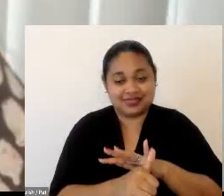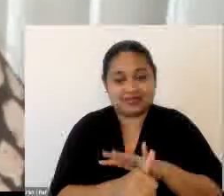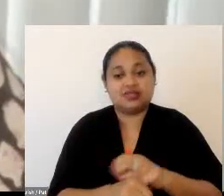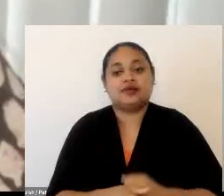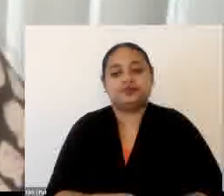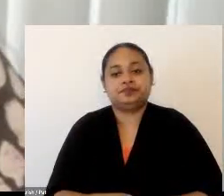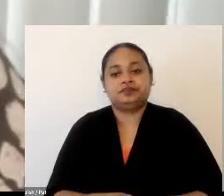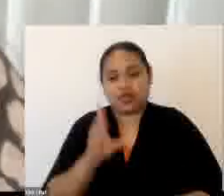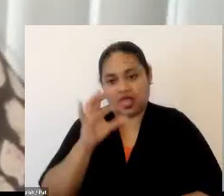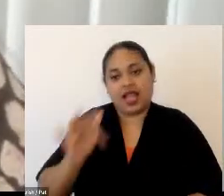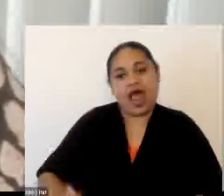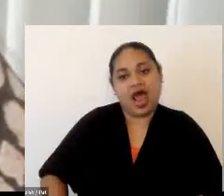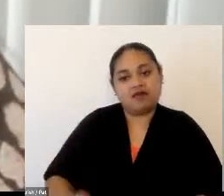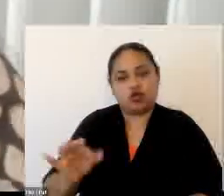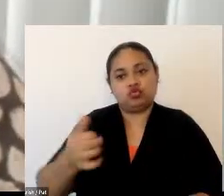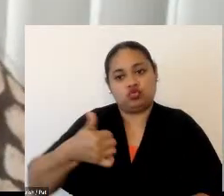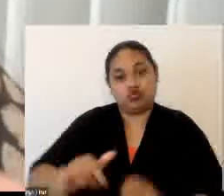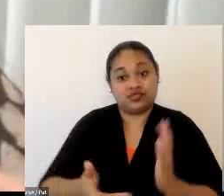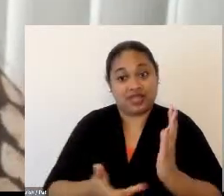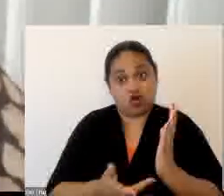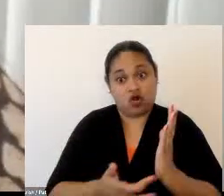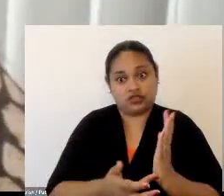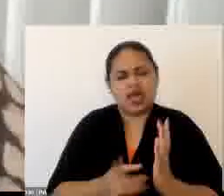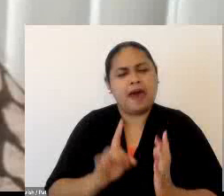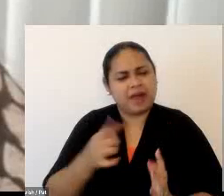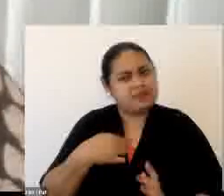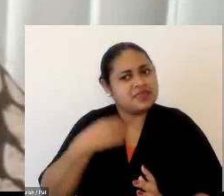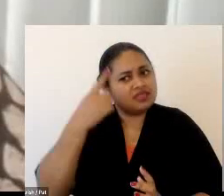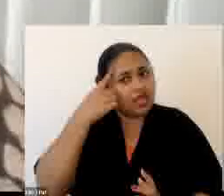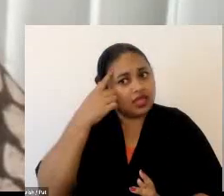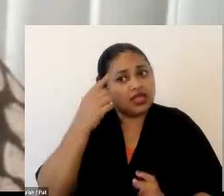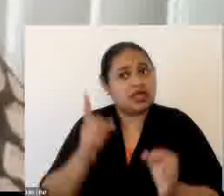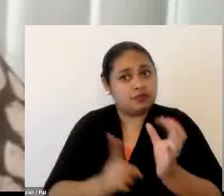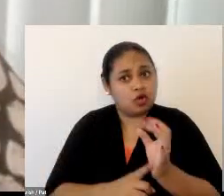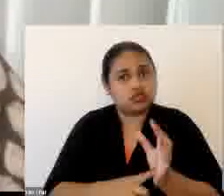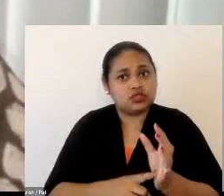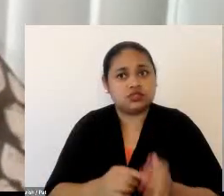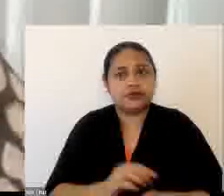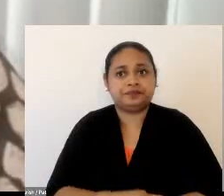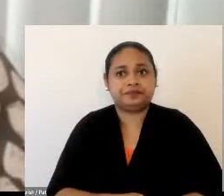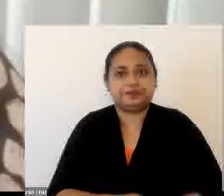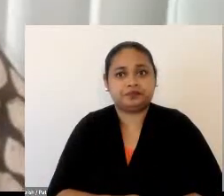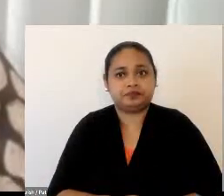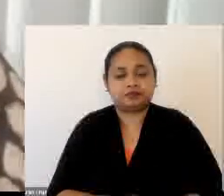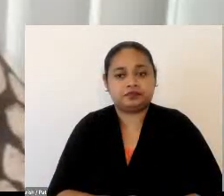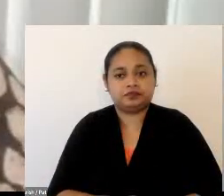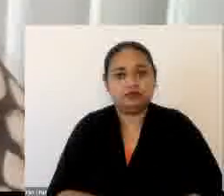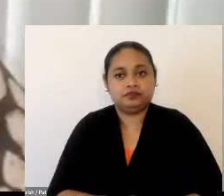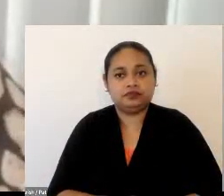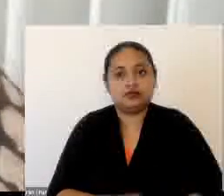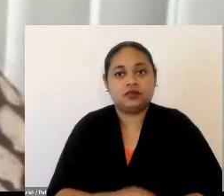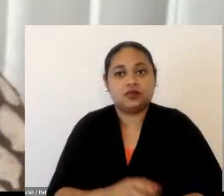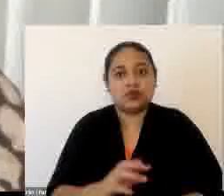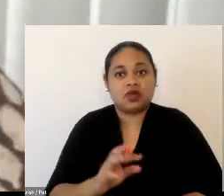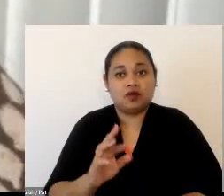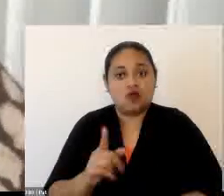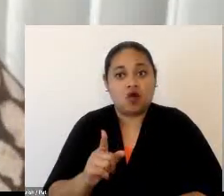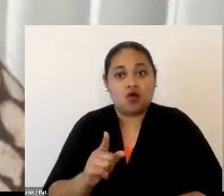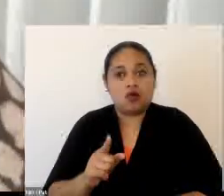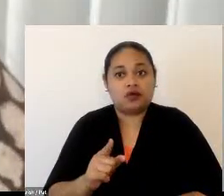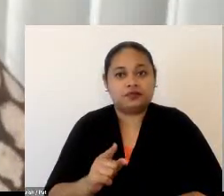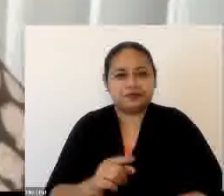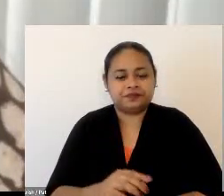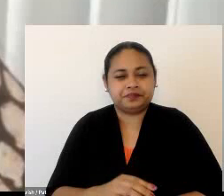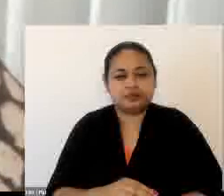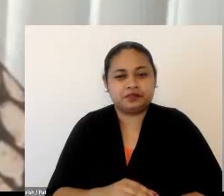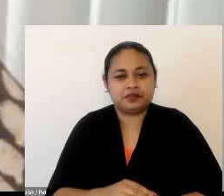use this technology. But I think it's important for, you know, for especially for the governments who are looking at, you know, who are